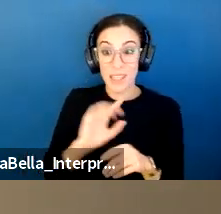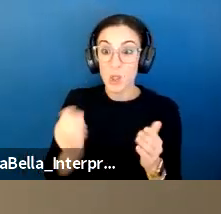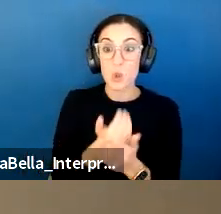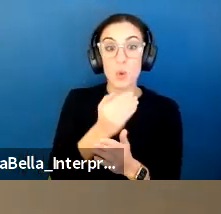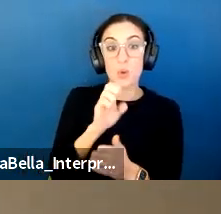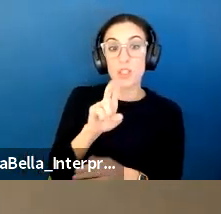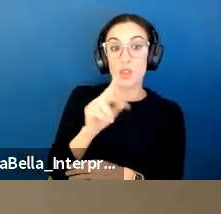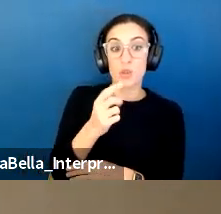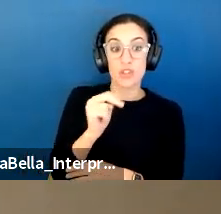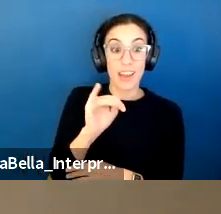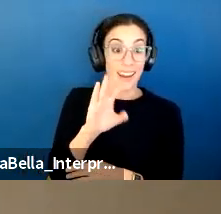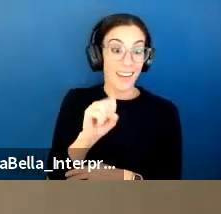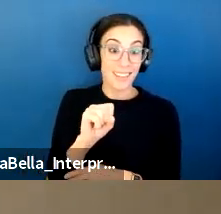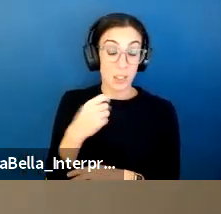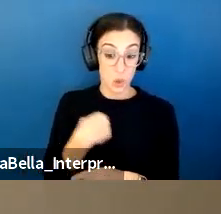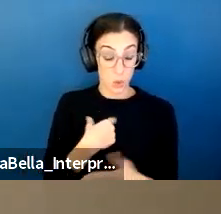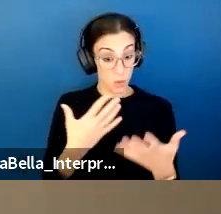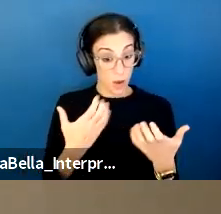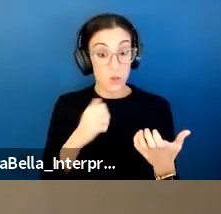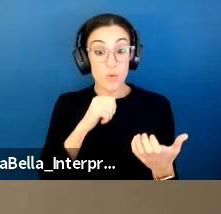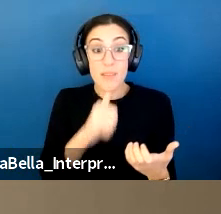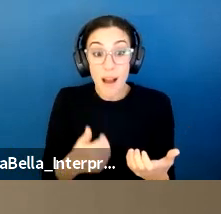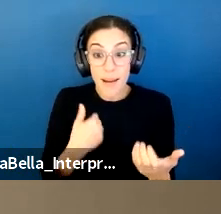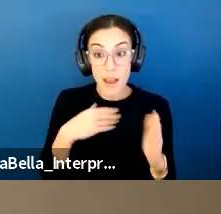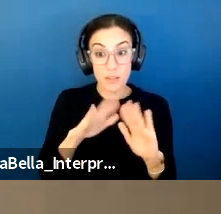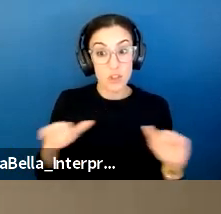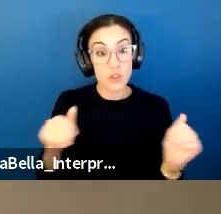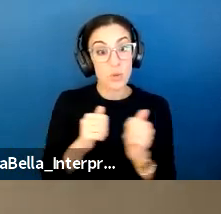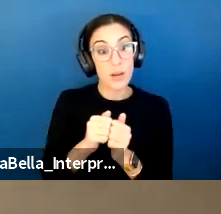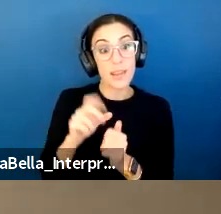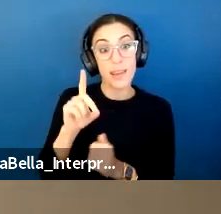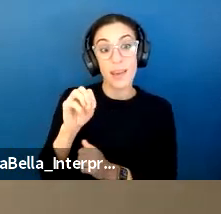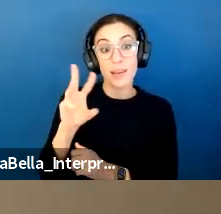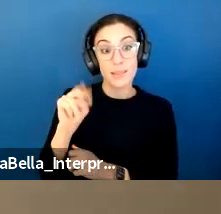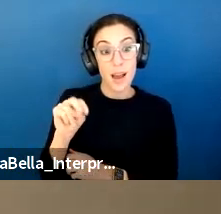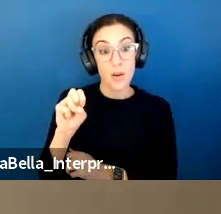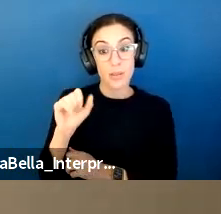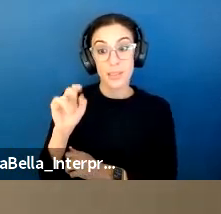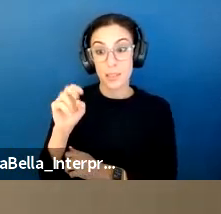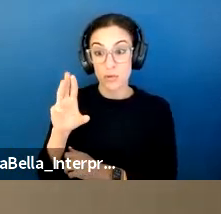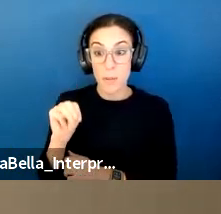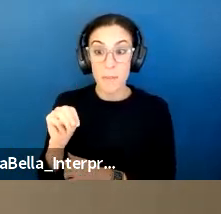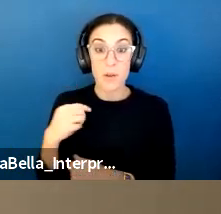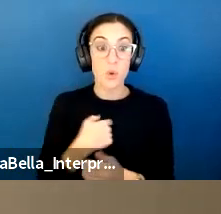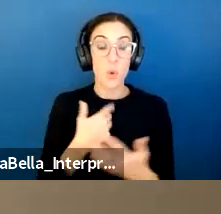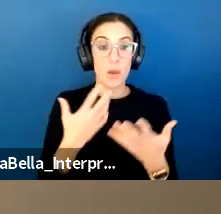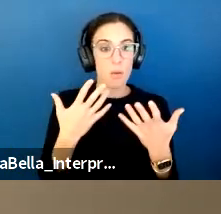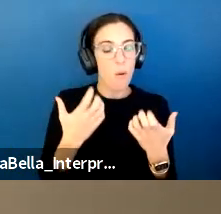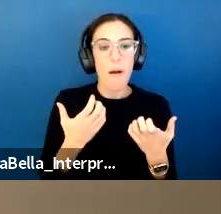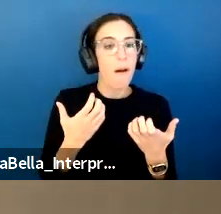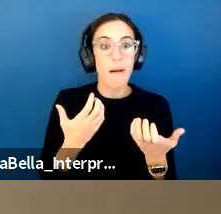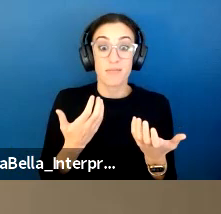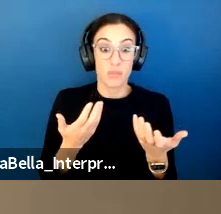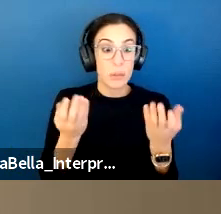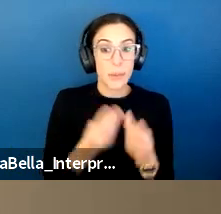to not have children with Down syndrome? Do we want to get rid of people who